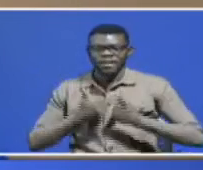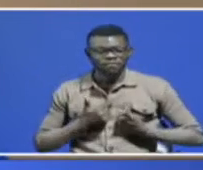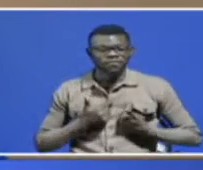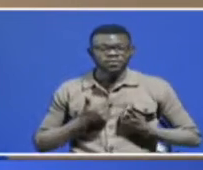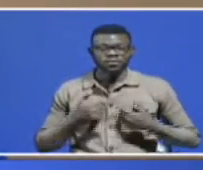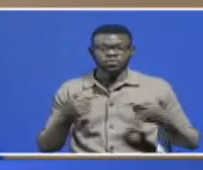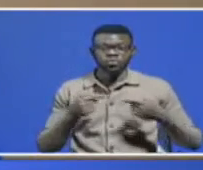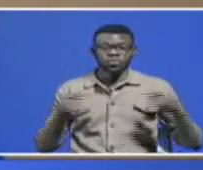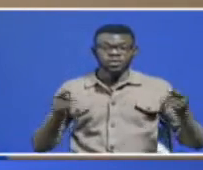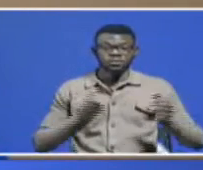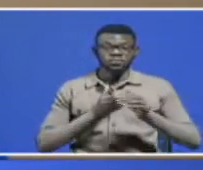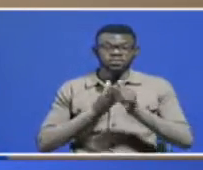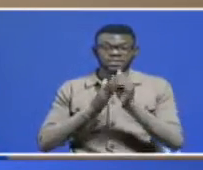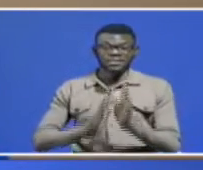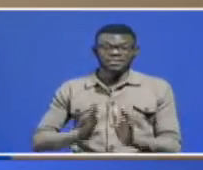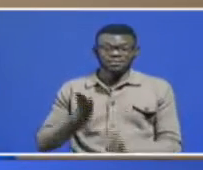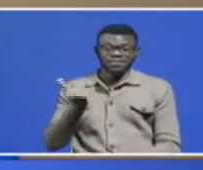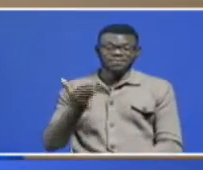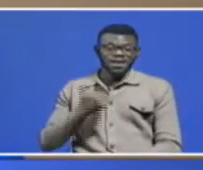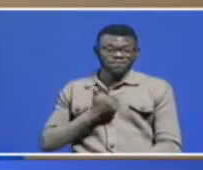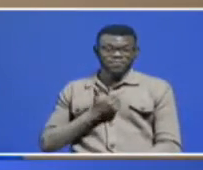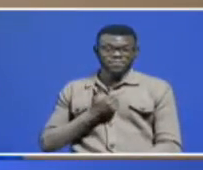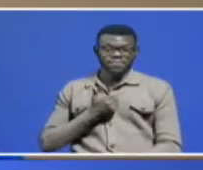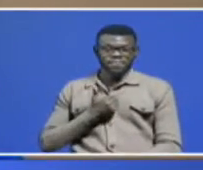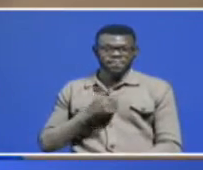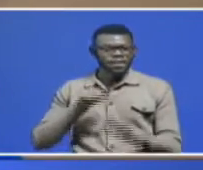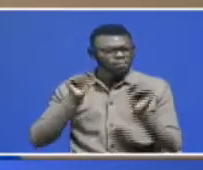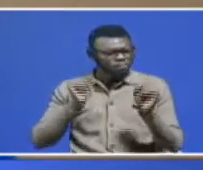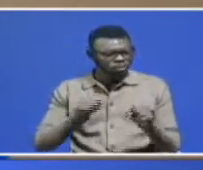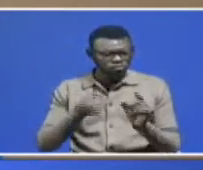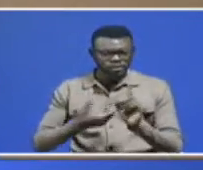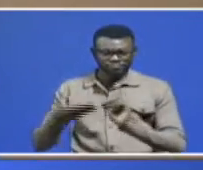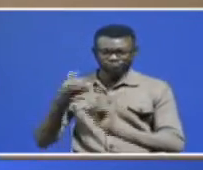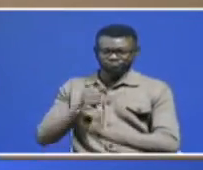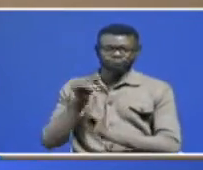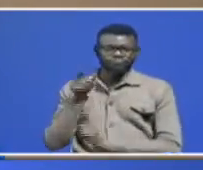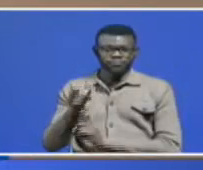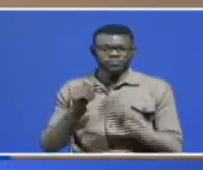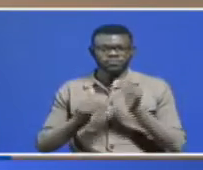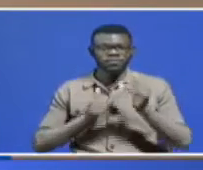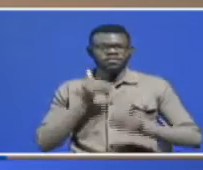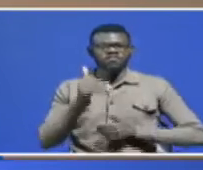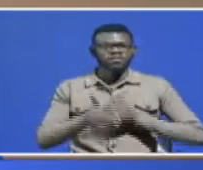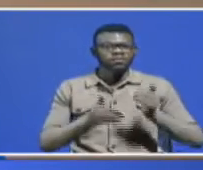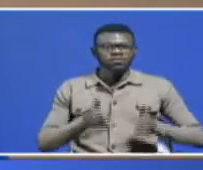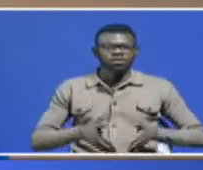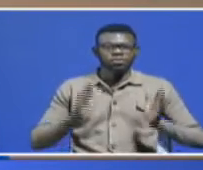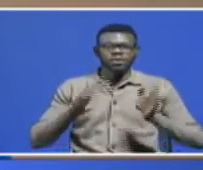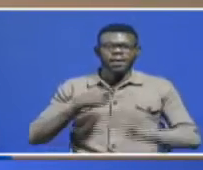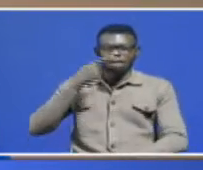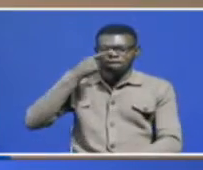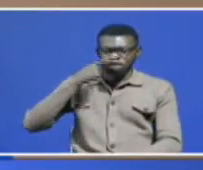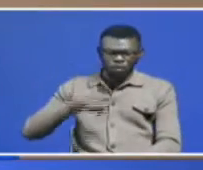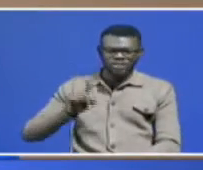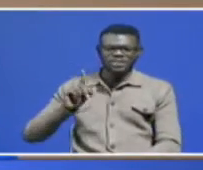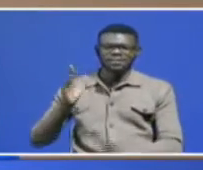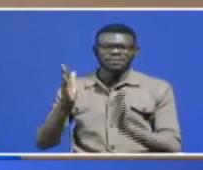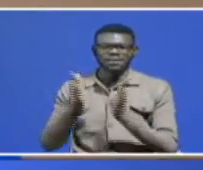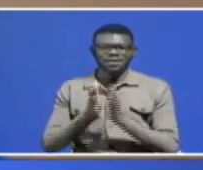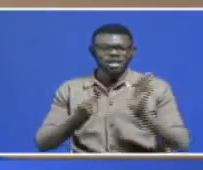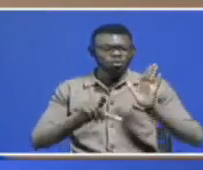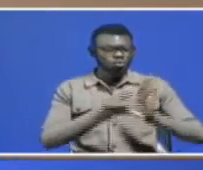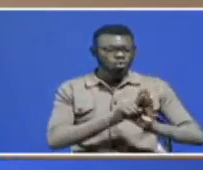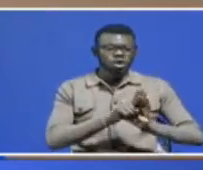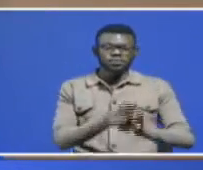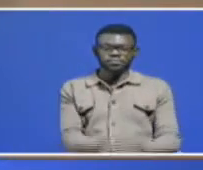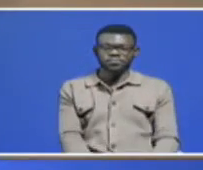in this country by governance. And therefore, we could have achieved that all right through policy and legislation. On the